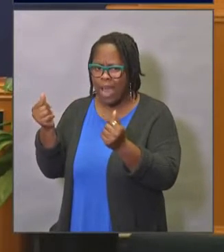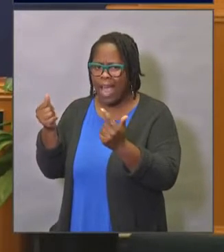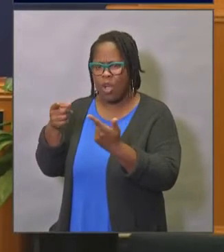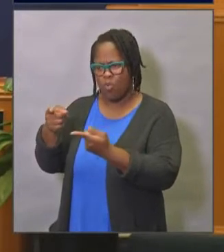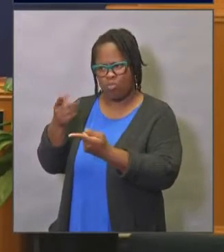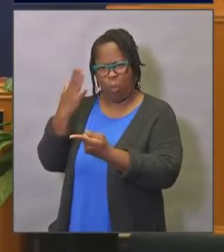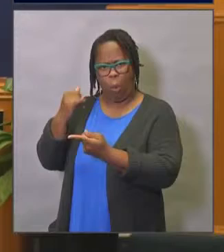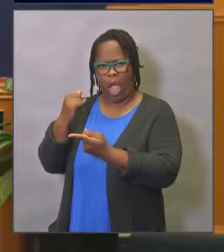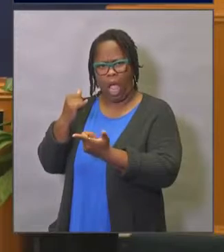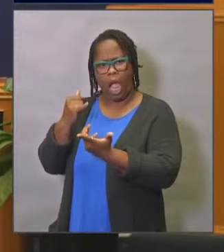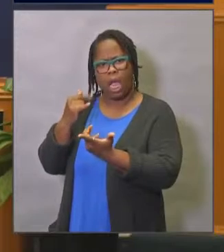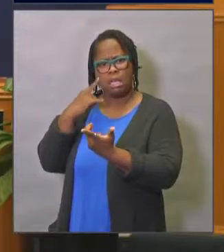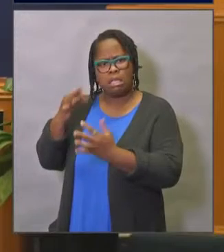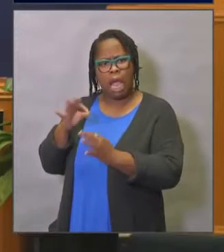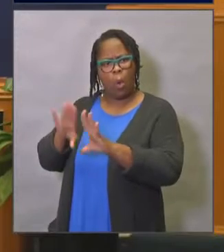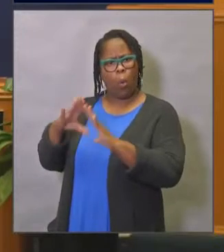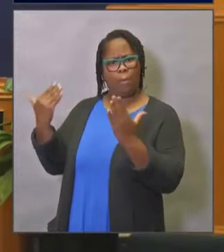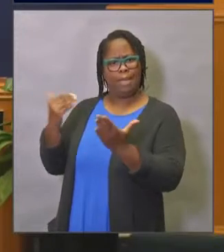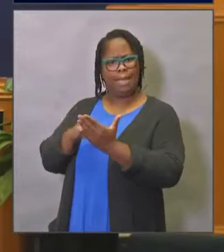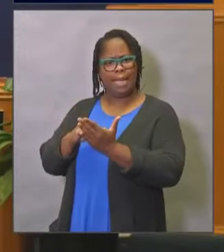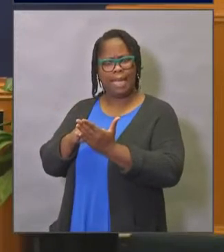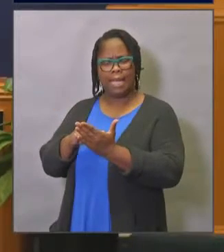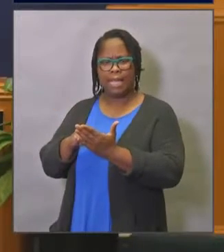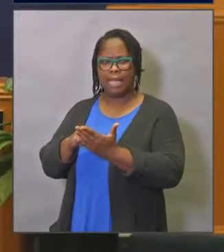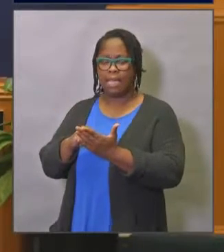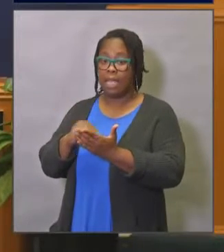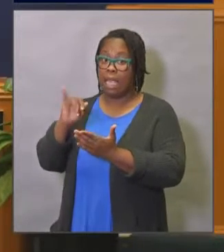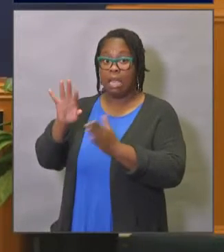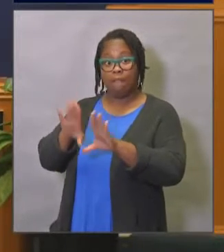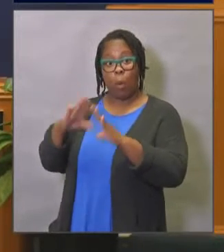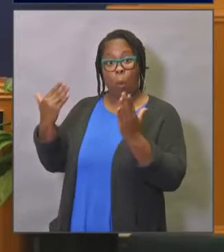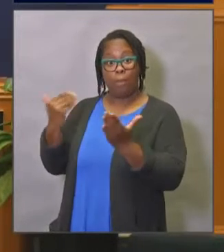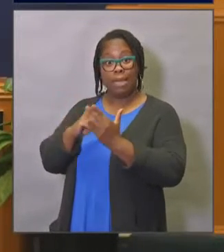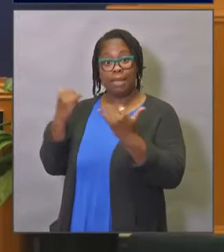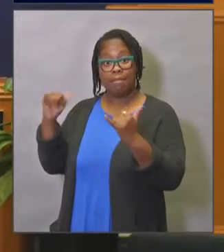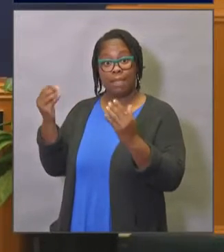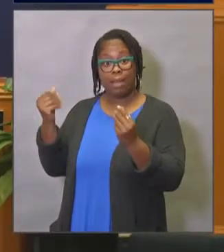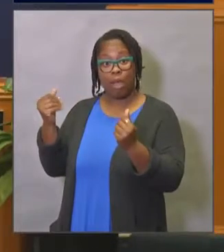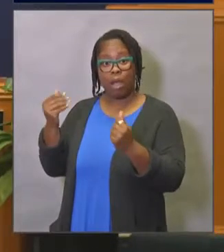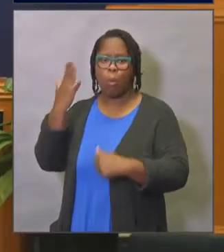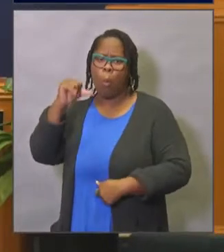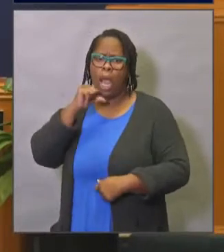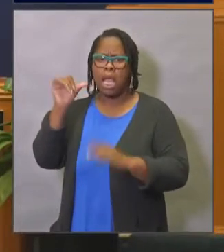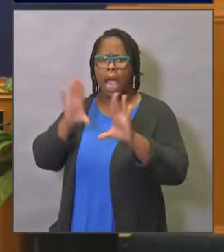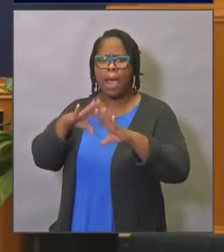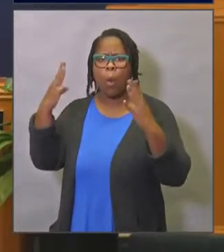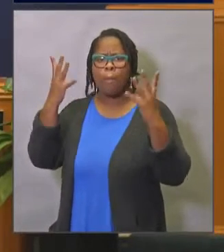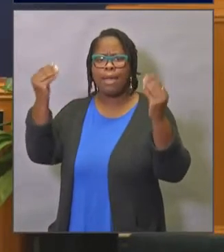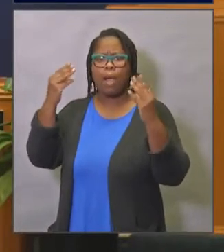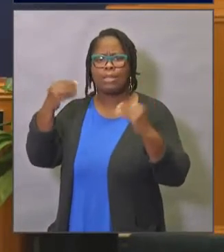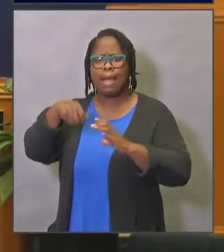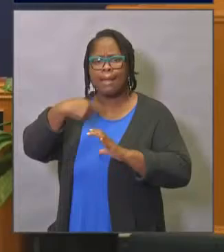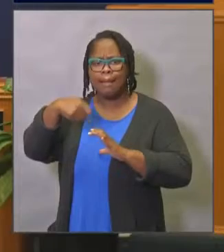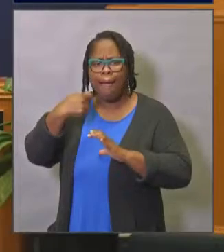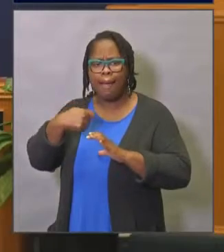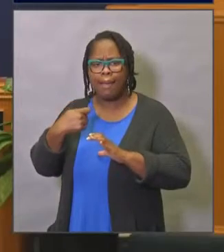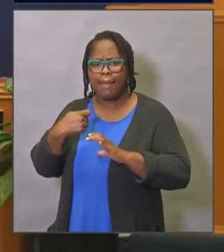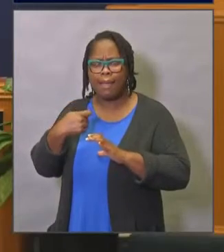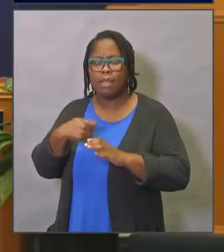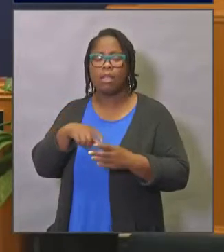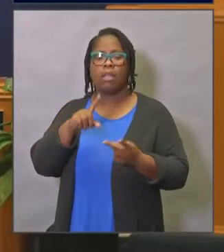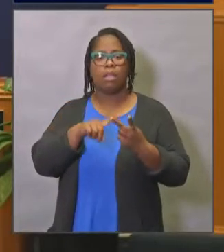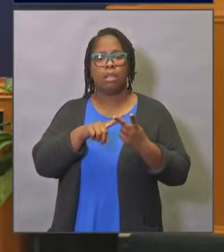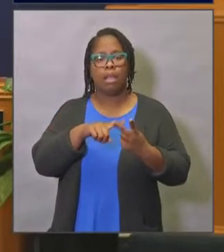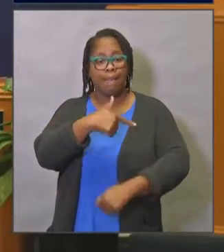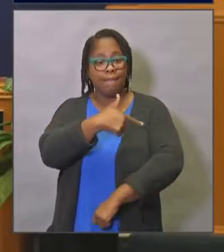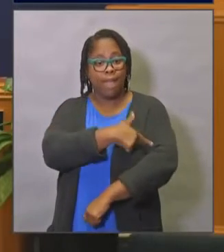open? What do you say to people who say, if you can reopen playgrounds, maybe reopen outdoor dining? And when would you guess on vaccines,